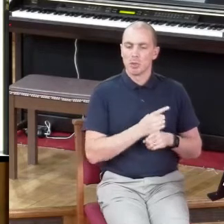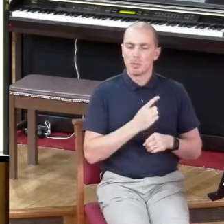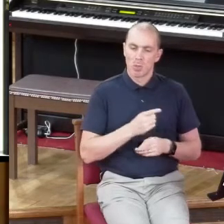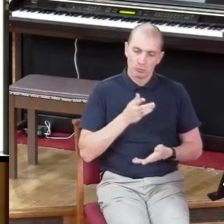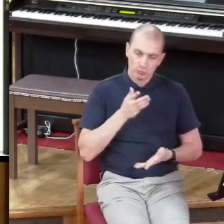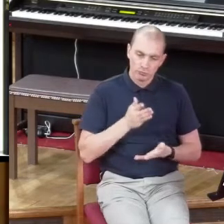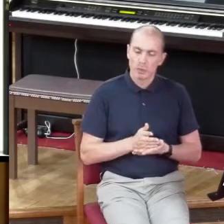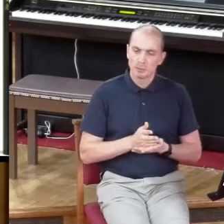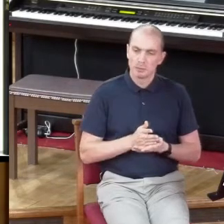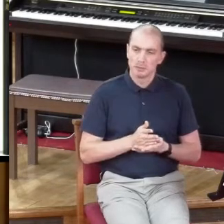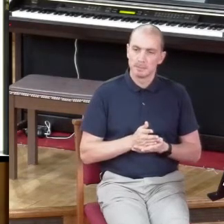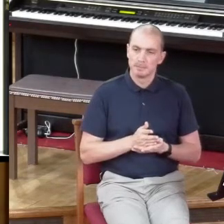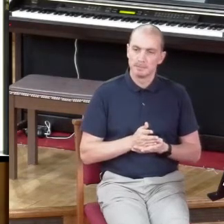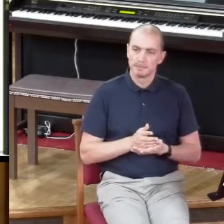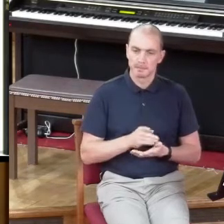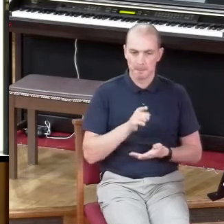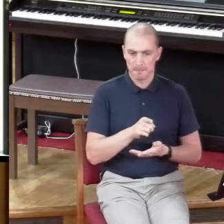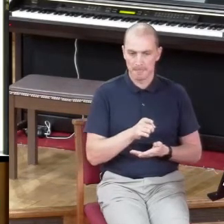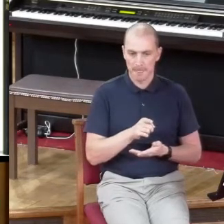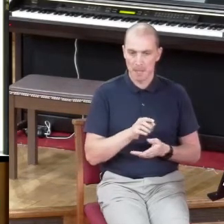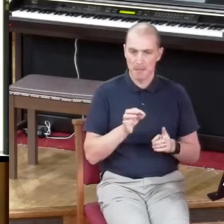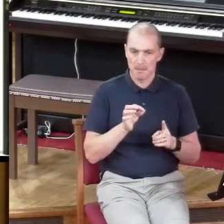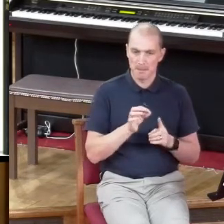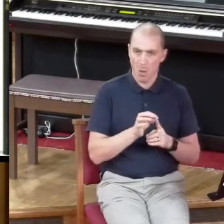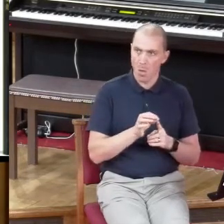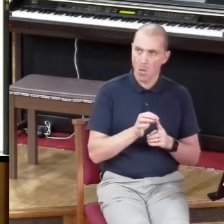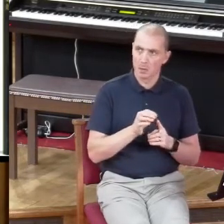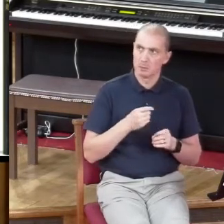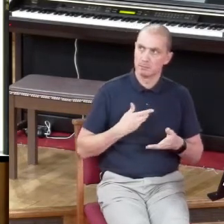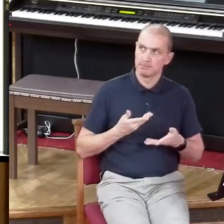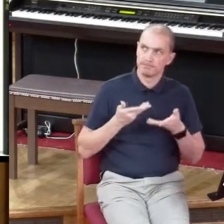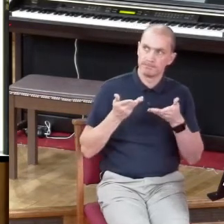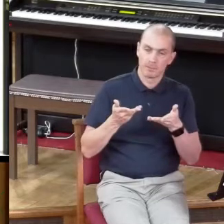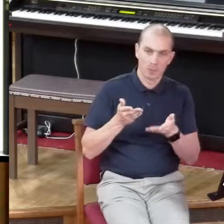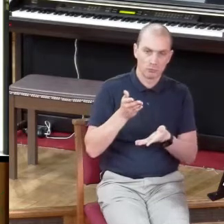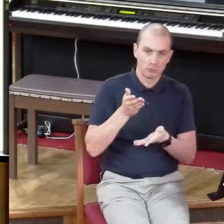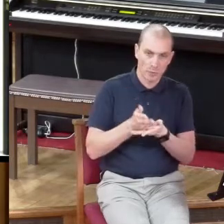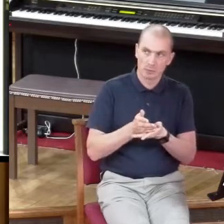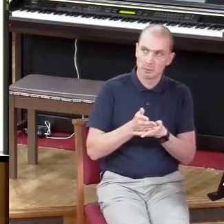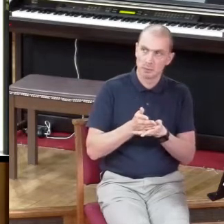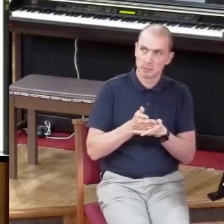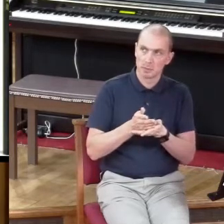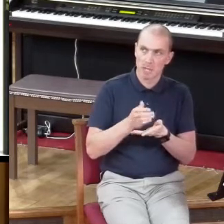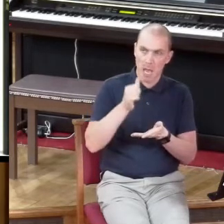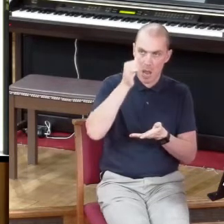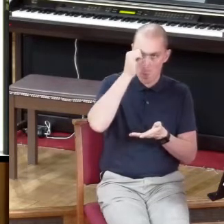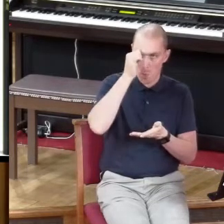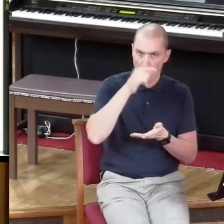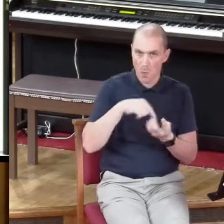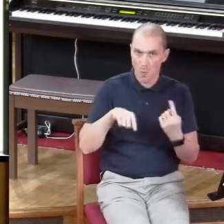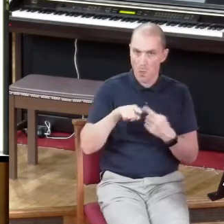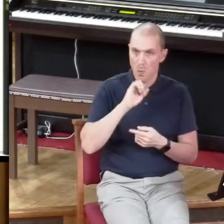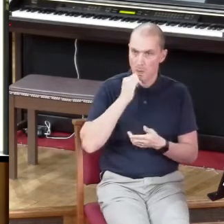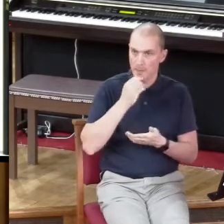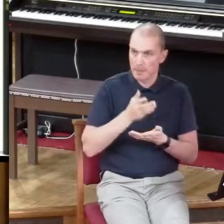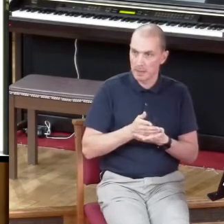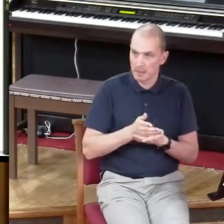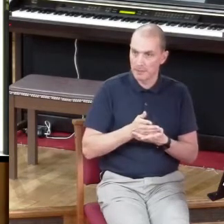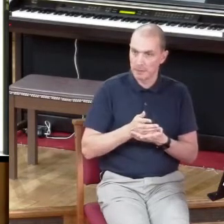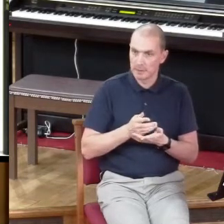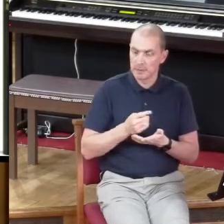thinking about what Paul had entrusted to God. And he says, I know whom I have believed, and I'm convinced that he is able